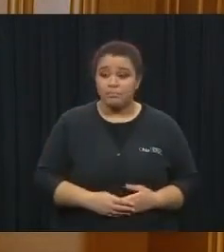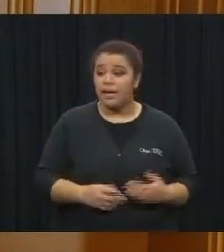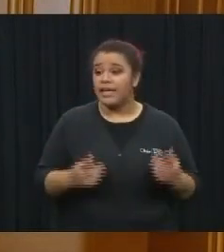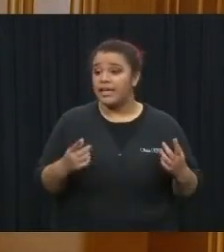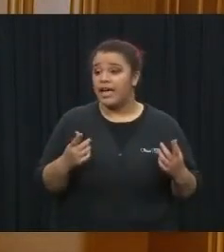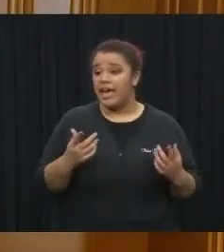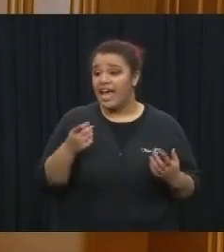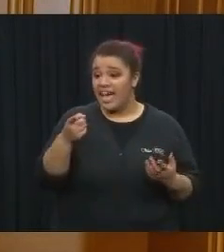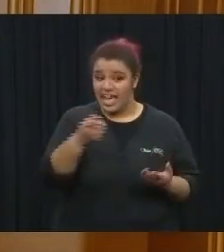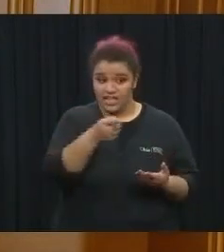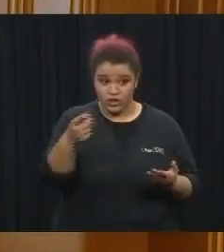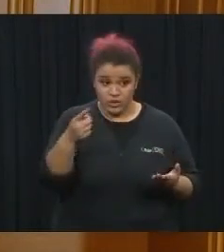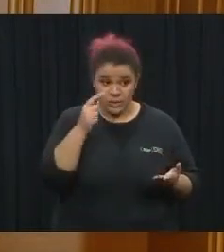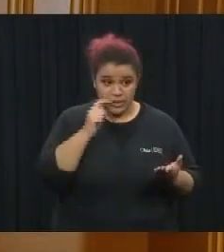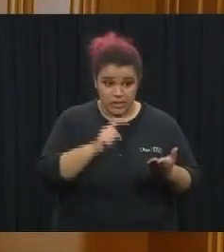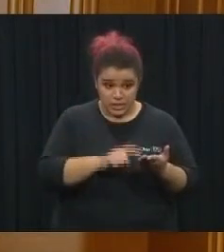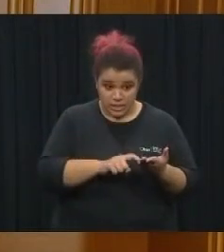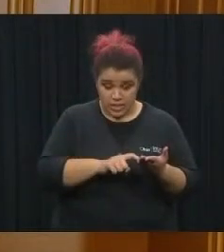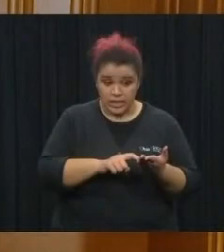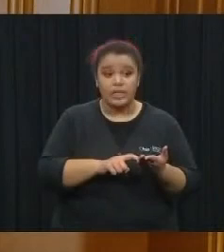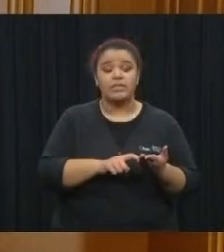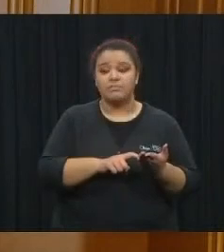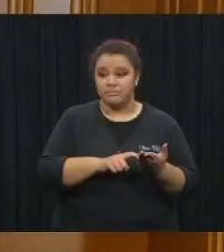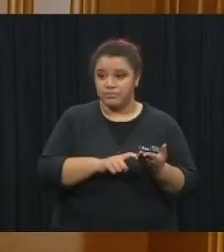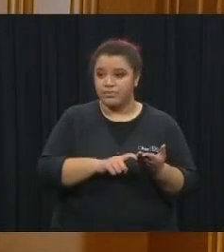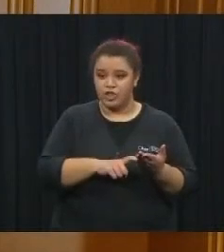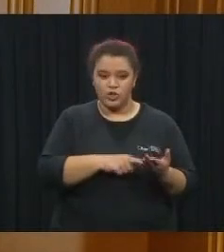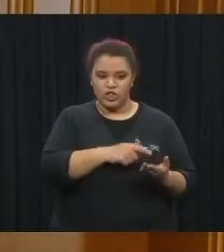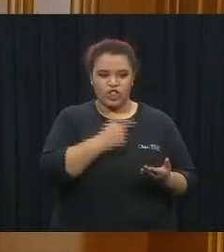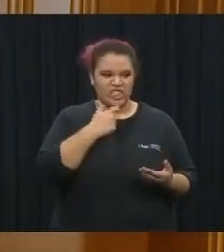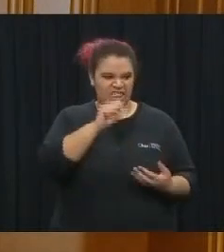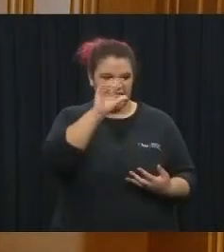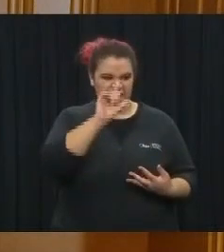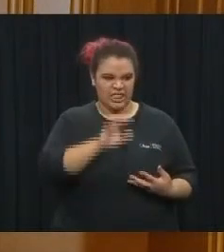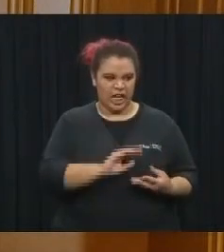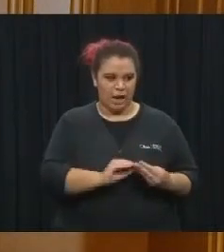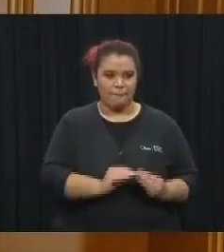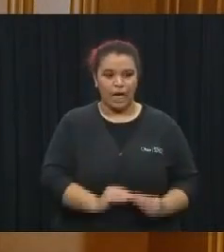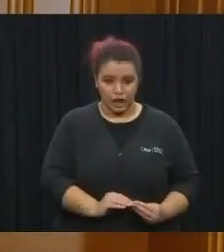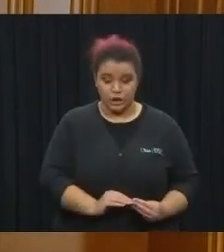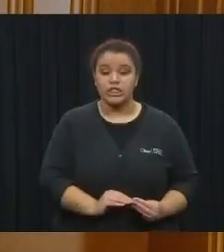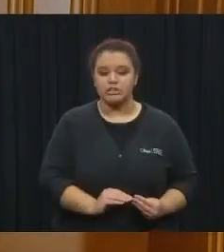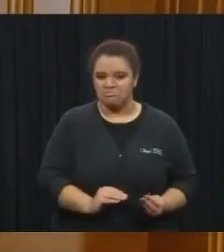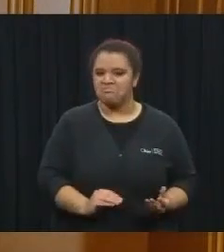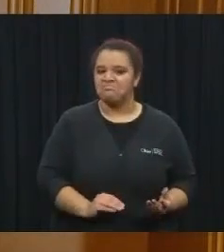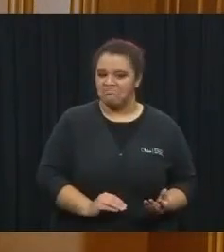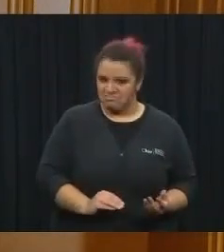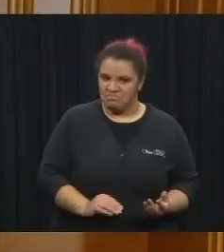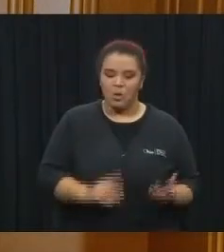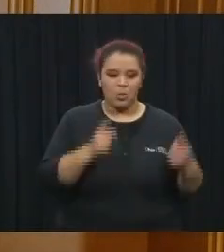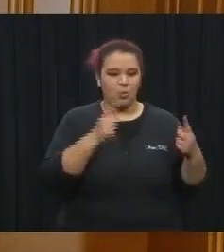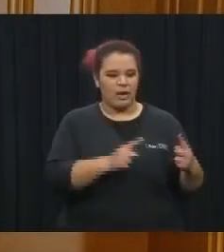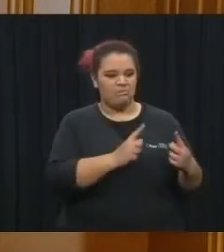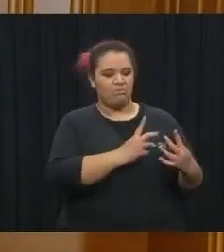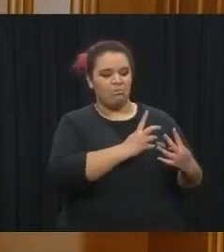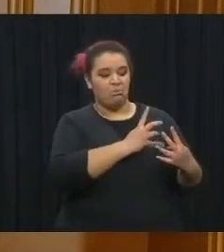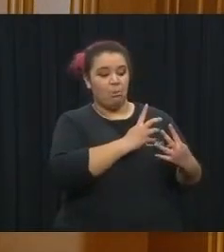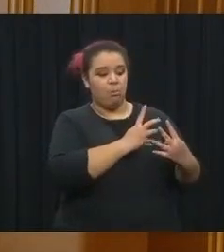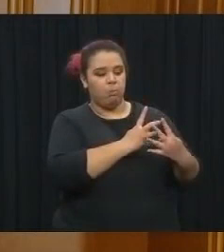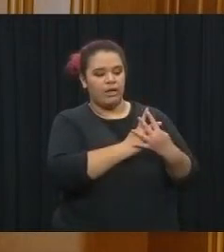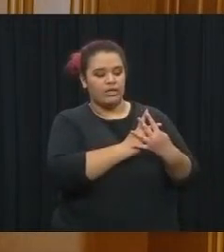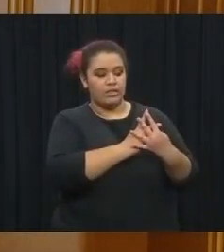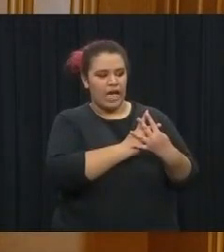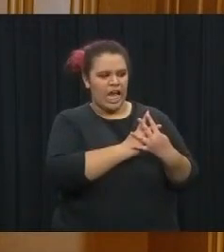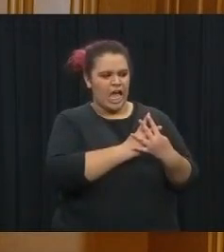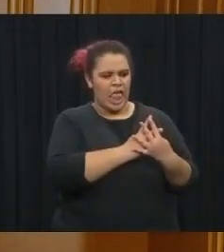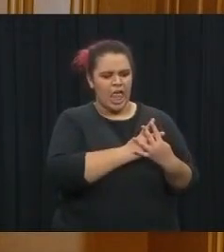see, Lori just cited some numbers. Testing will go on in the prison when there is a reason for that testing to go